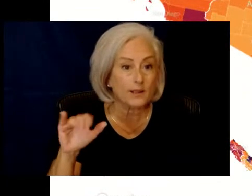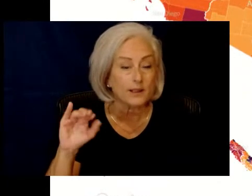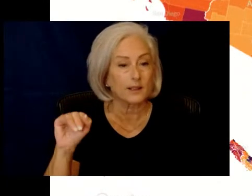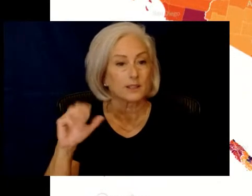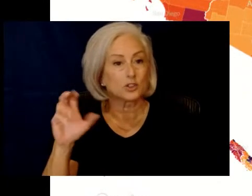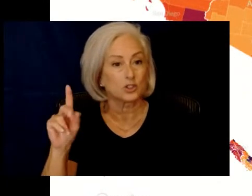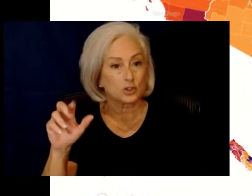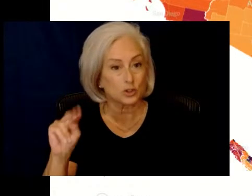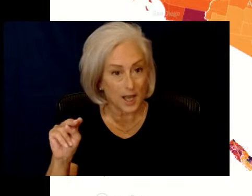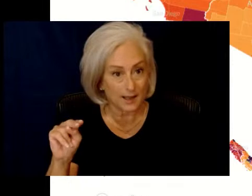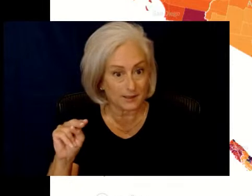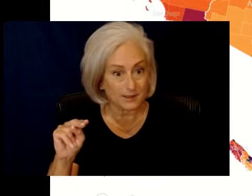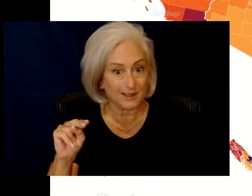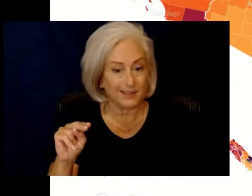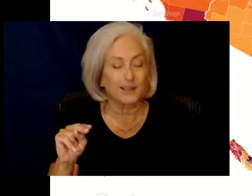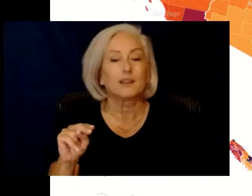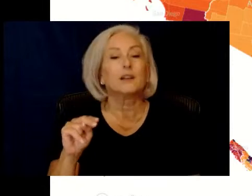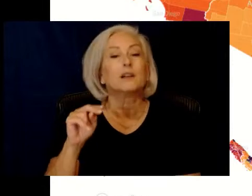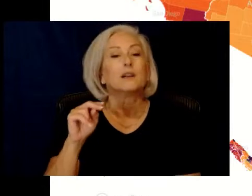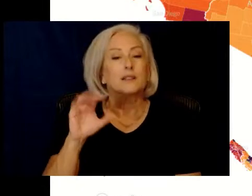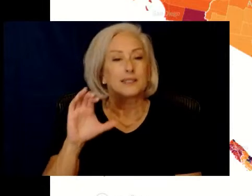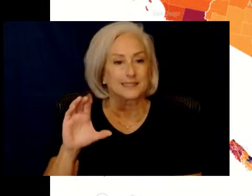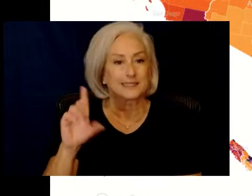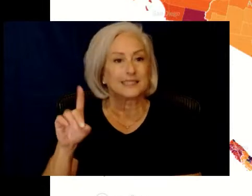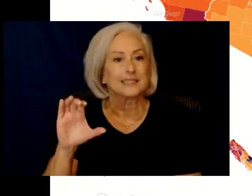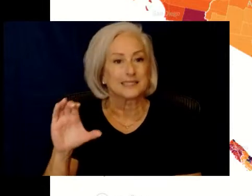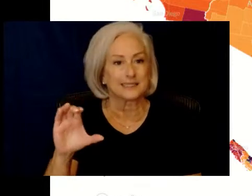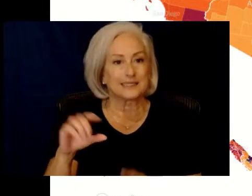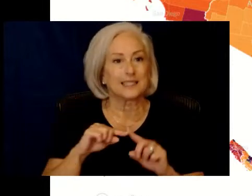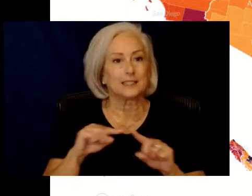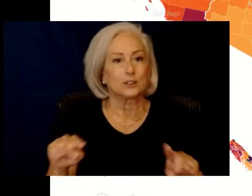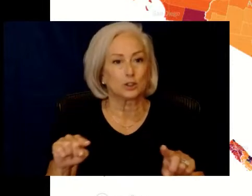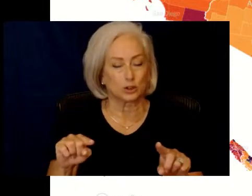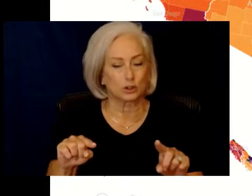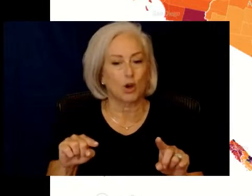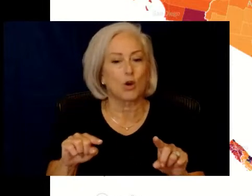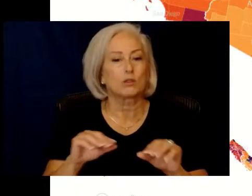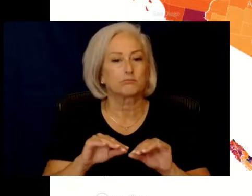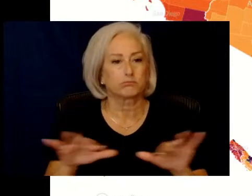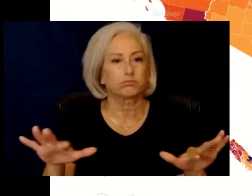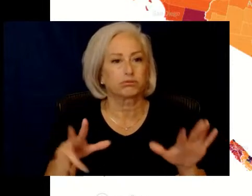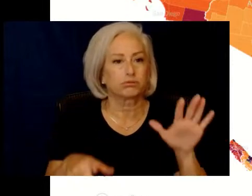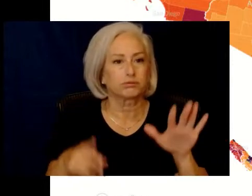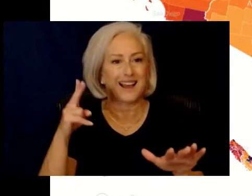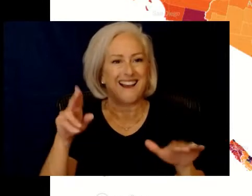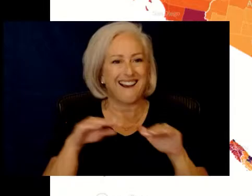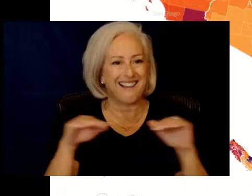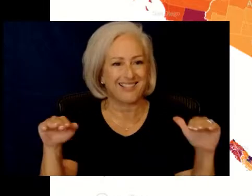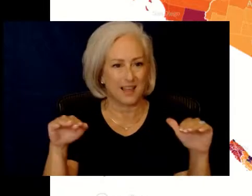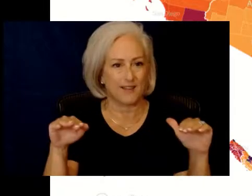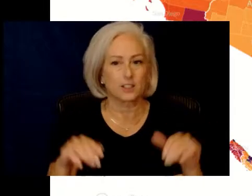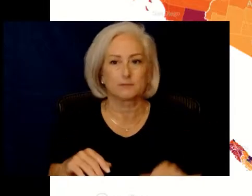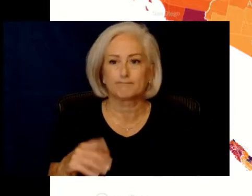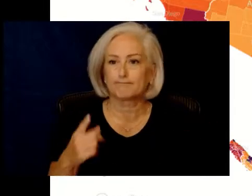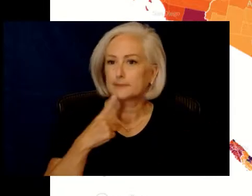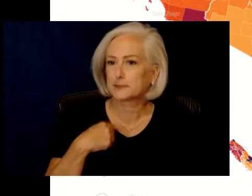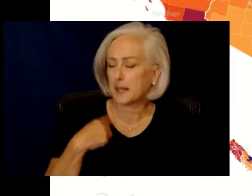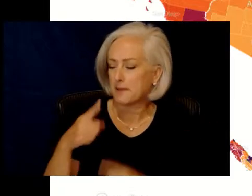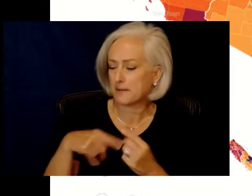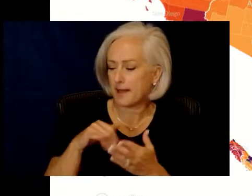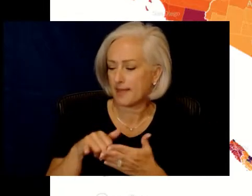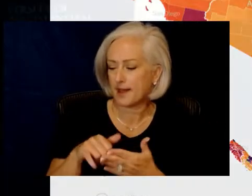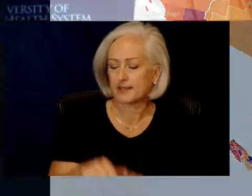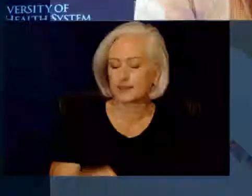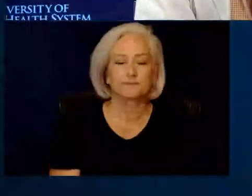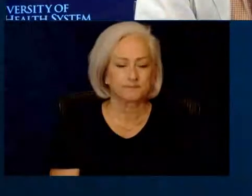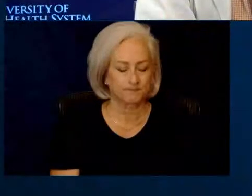the transmission per the CDC is now in the high level, Hawkeye. Talk to us a little bit about that. Yeah, it's true, and we've been monitoring